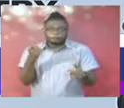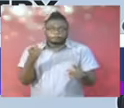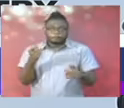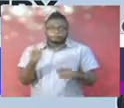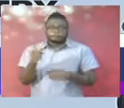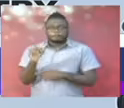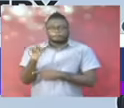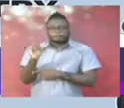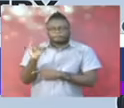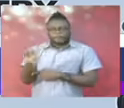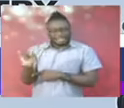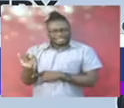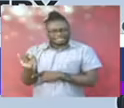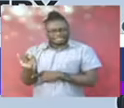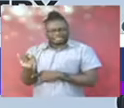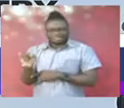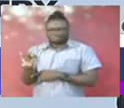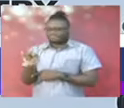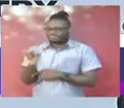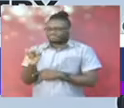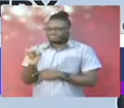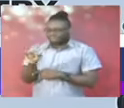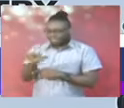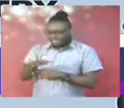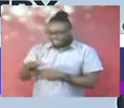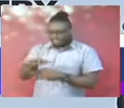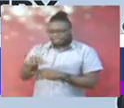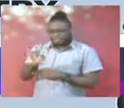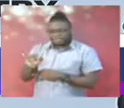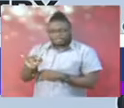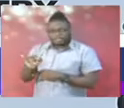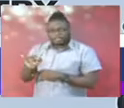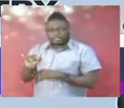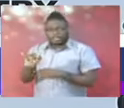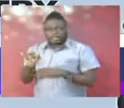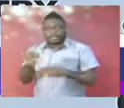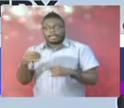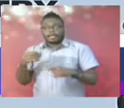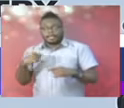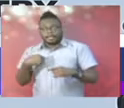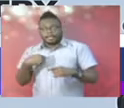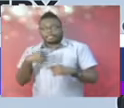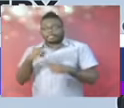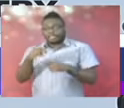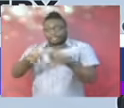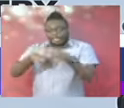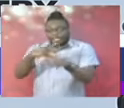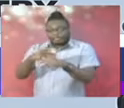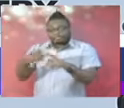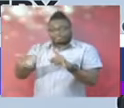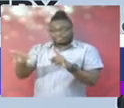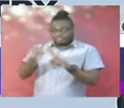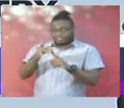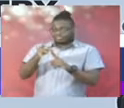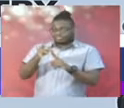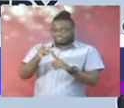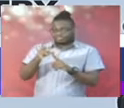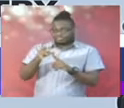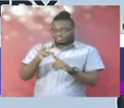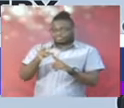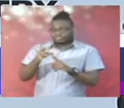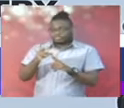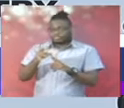So if you have persistent symptoms that are going into that period, it will augur well for you to get your clinicians go